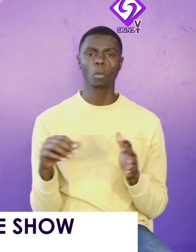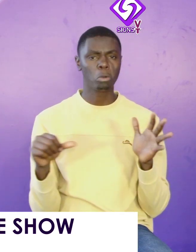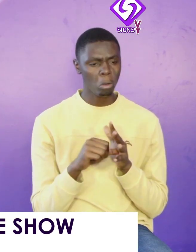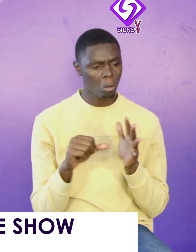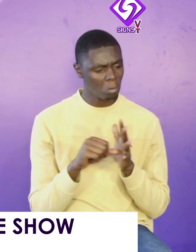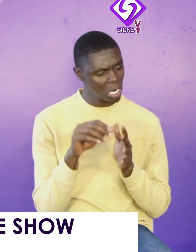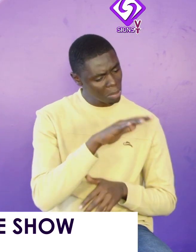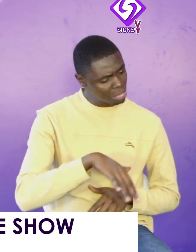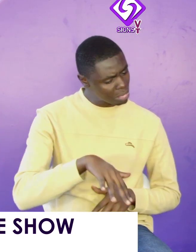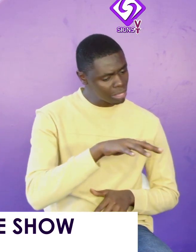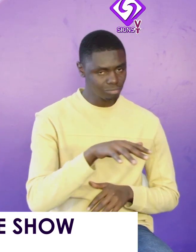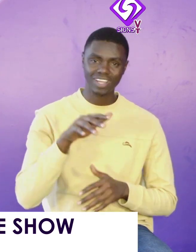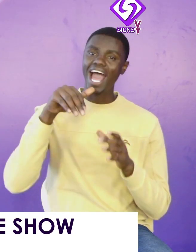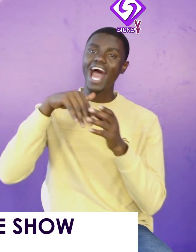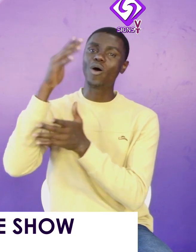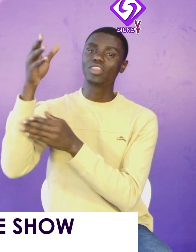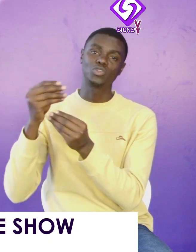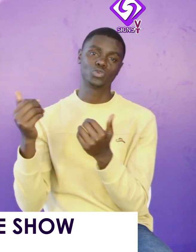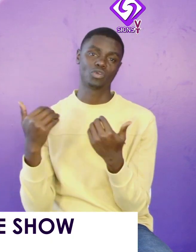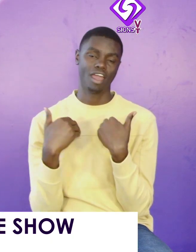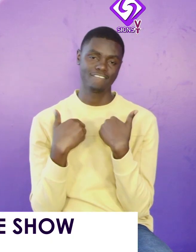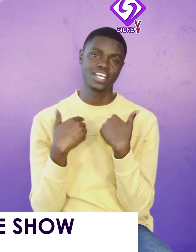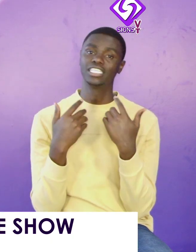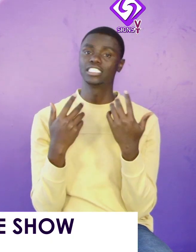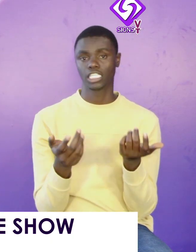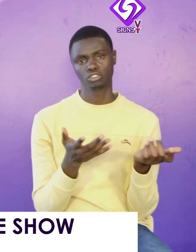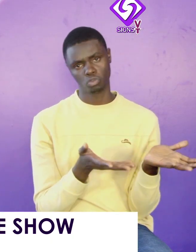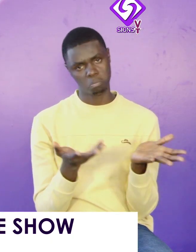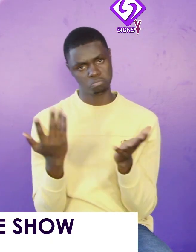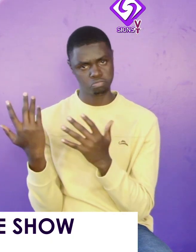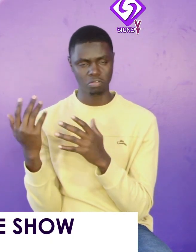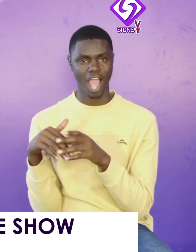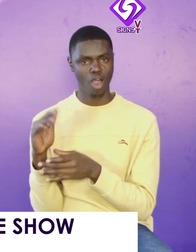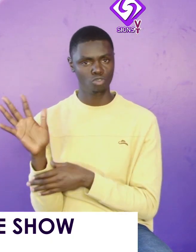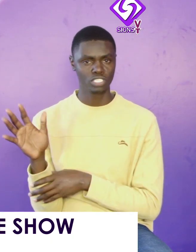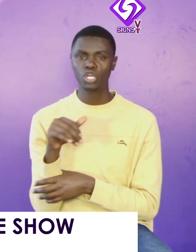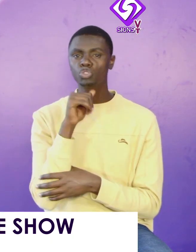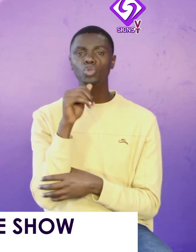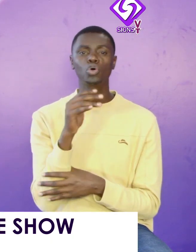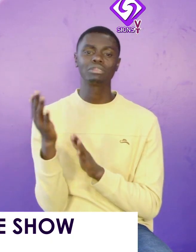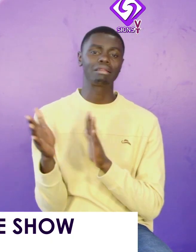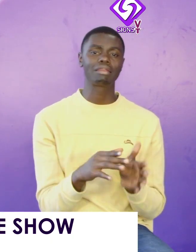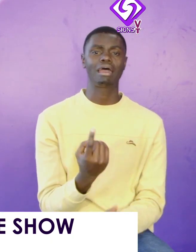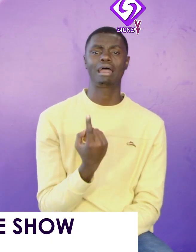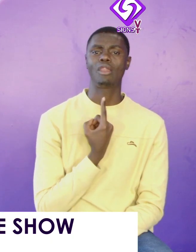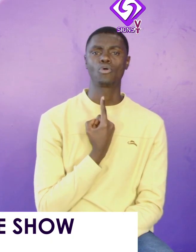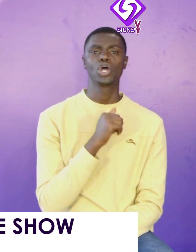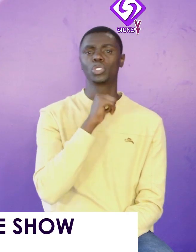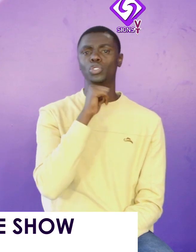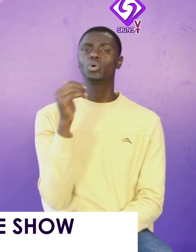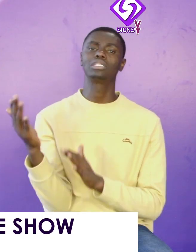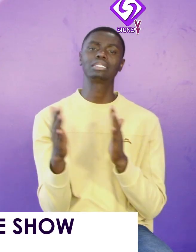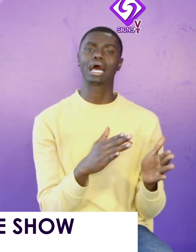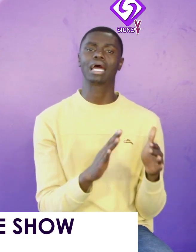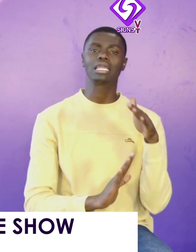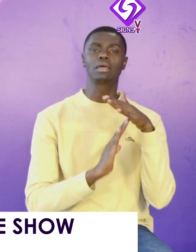is a solution. Manage the problem by just stepping out. Don't die alone. Don't die in the pit alone. You